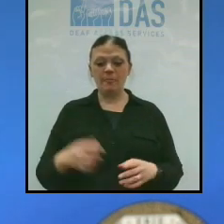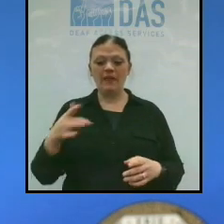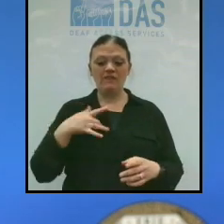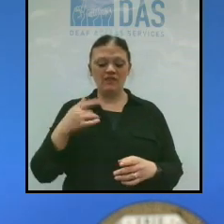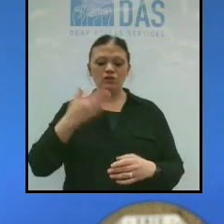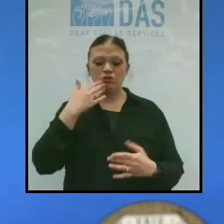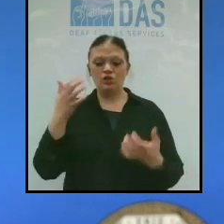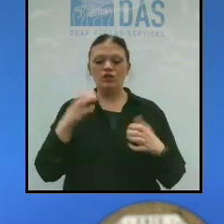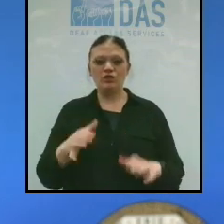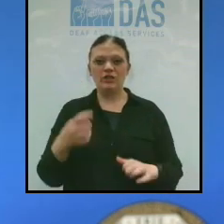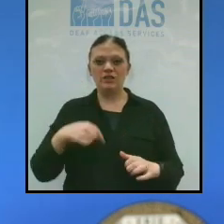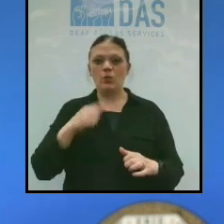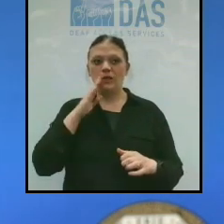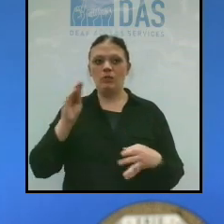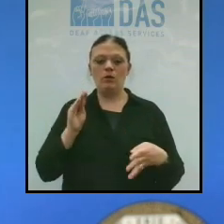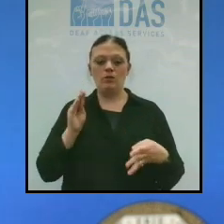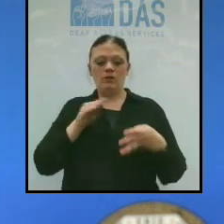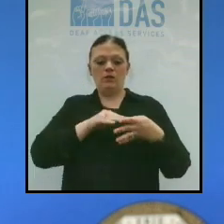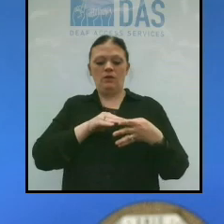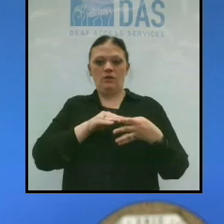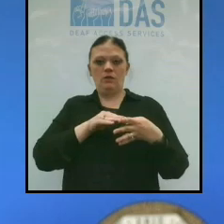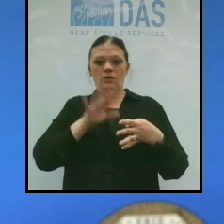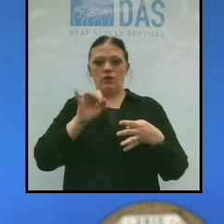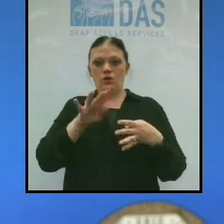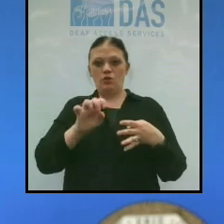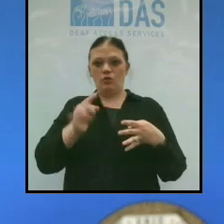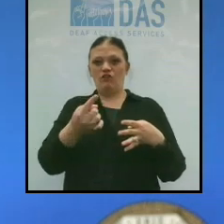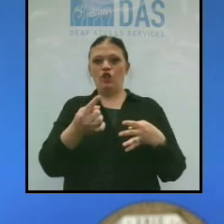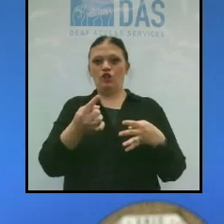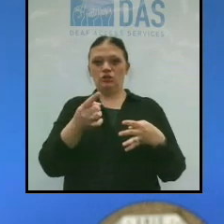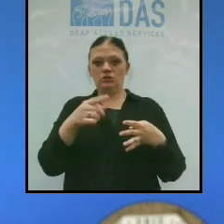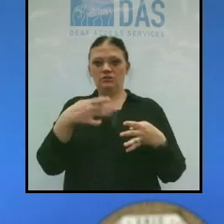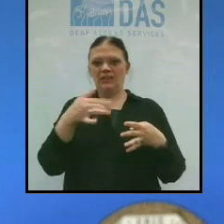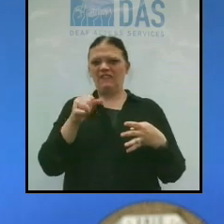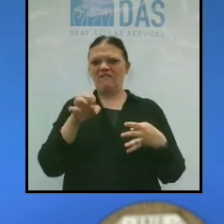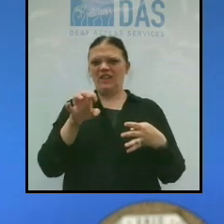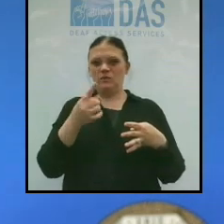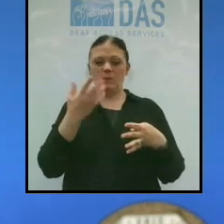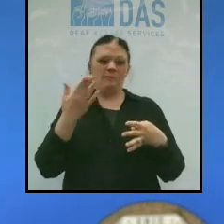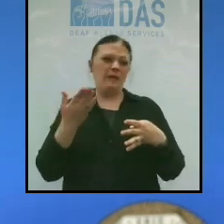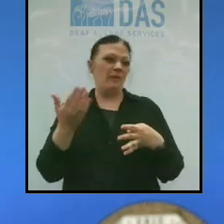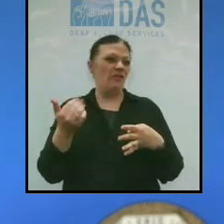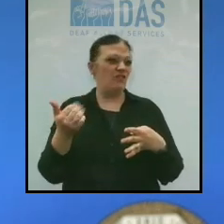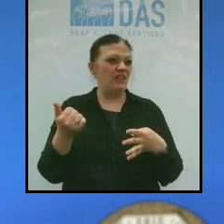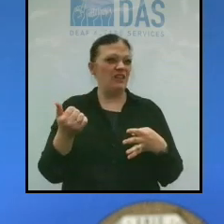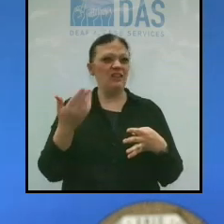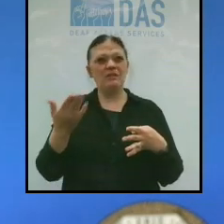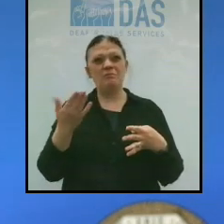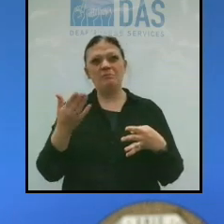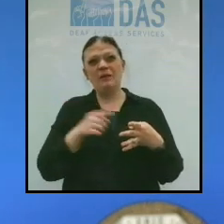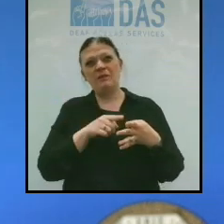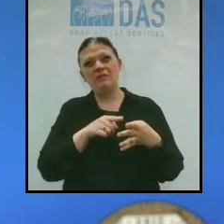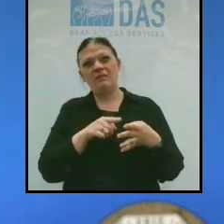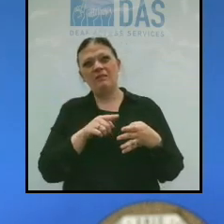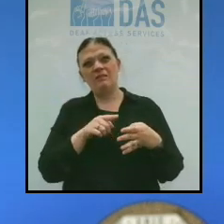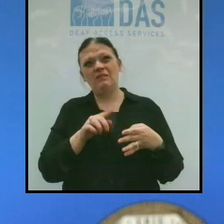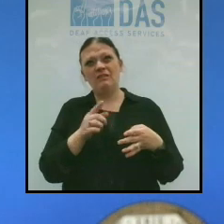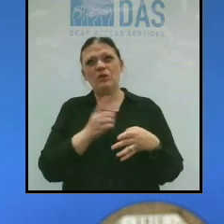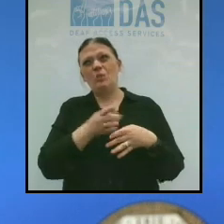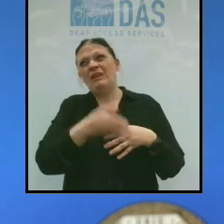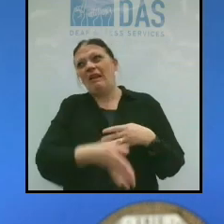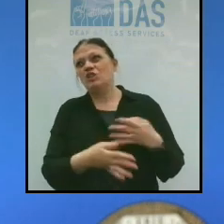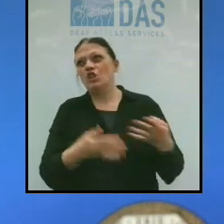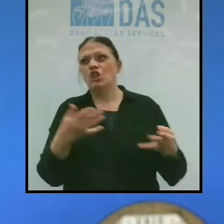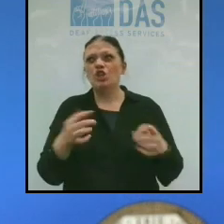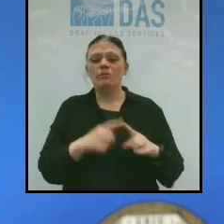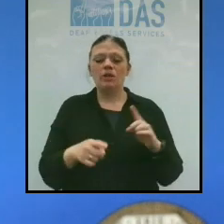that we will at least move into phase one by June 1st. It's possible that it could be the 15th. It's possible it could be the week after. But the key is